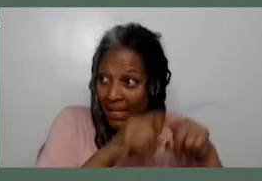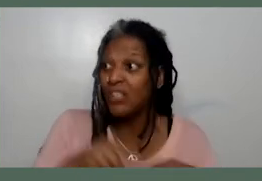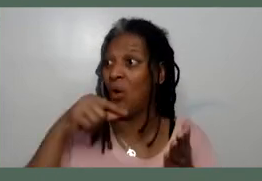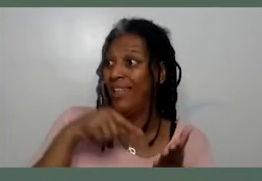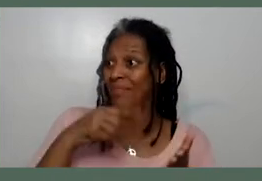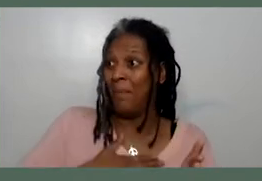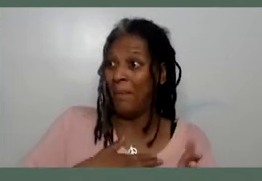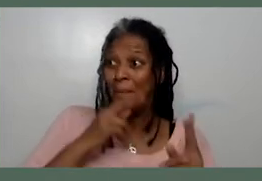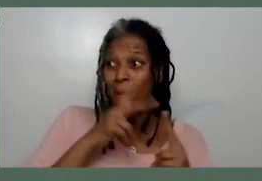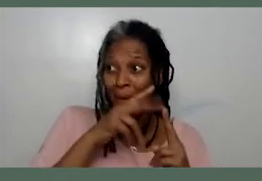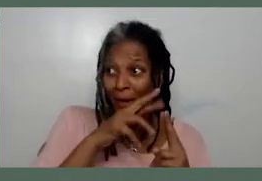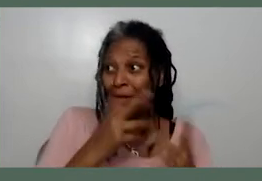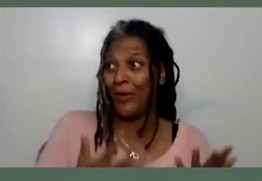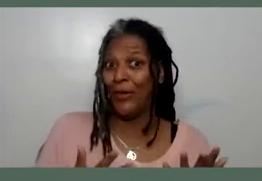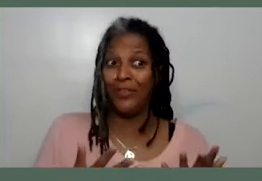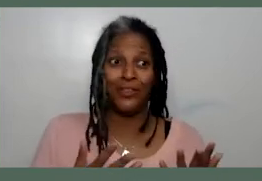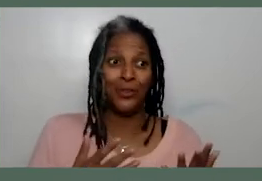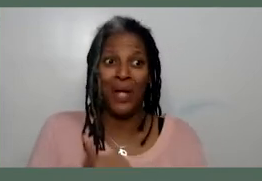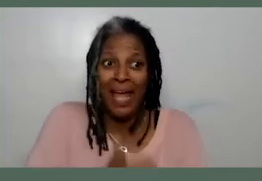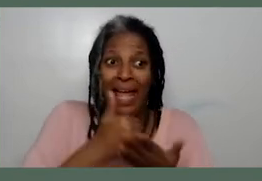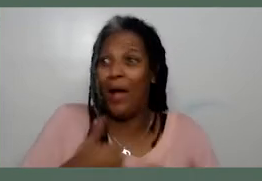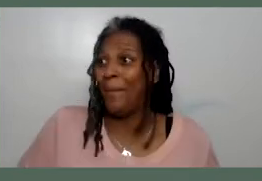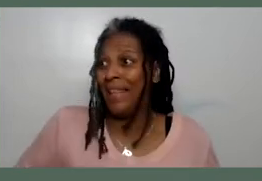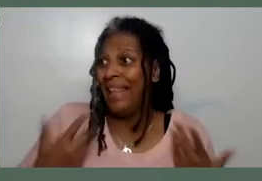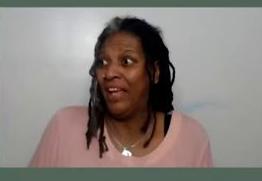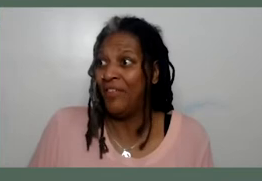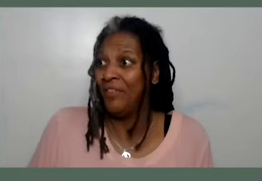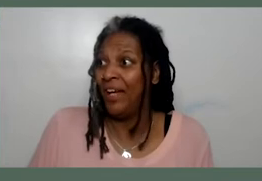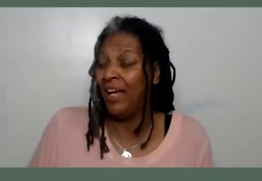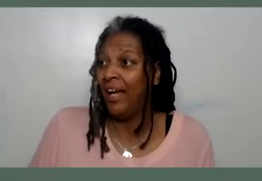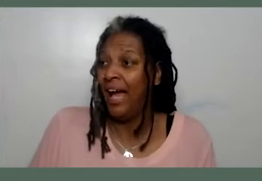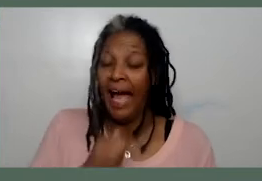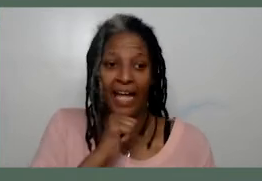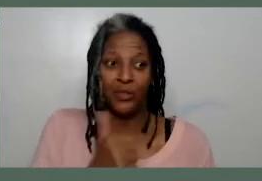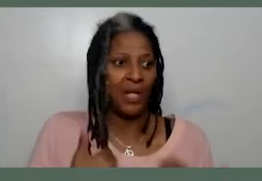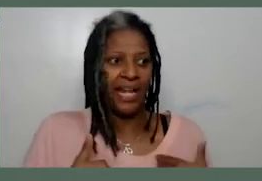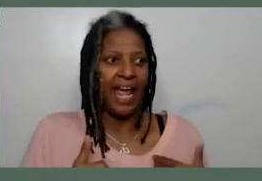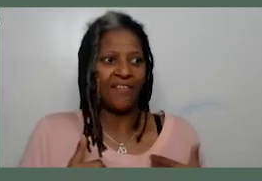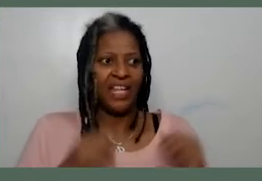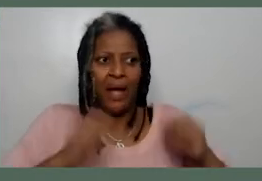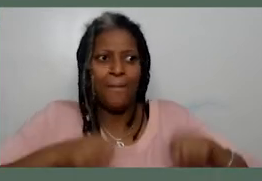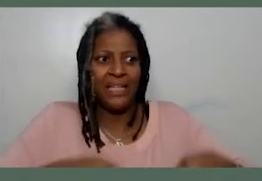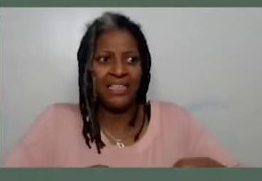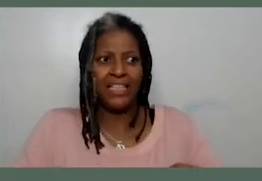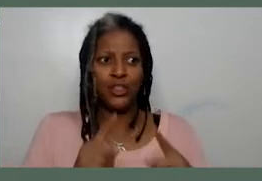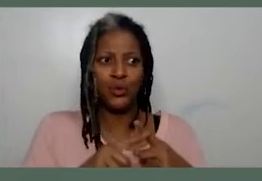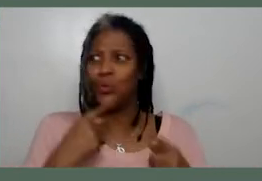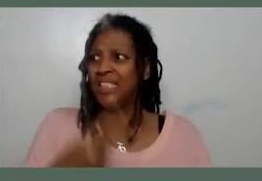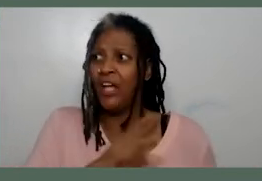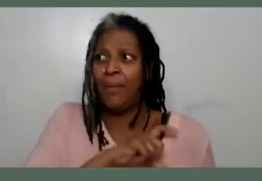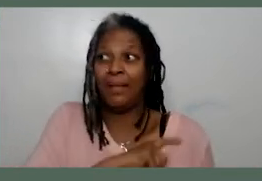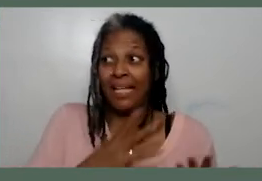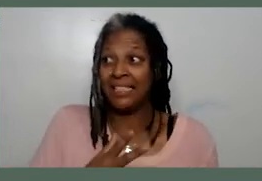to get what I need to get my needs met. I do not have the capacity to report him because then I'm